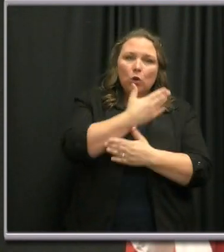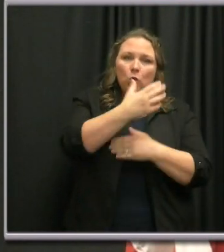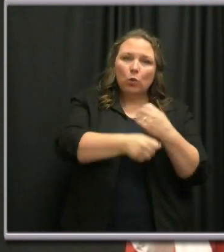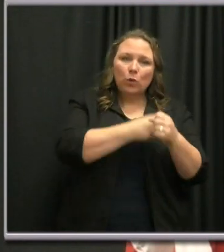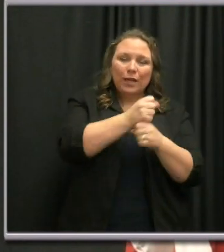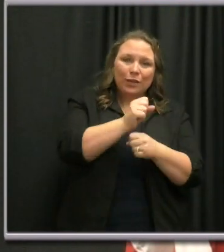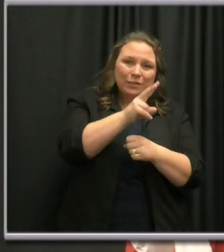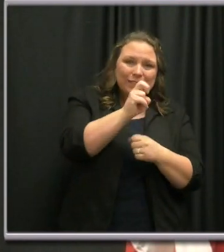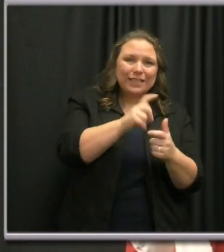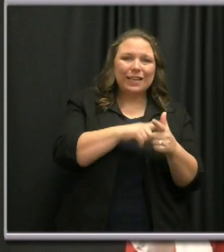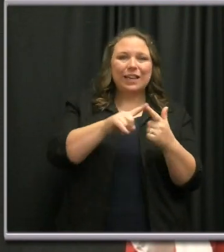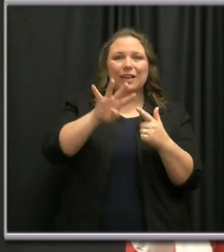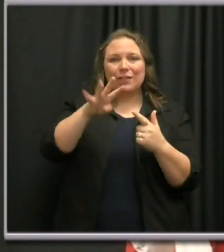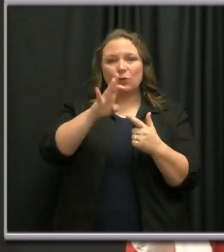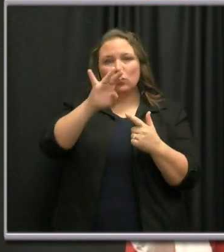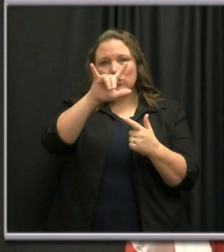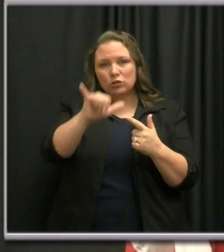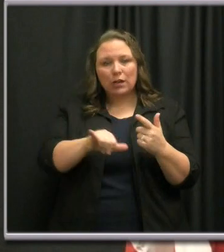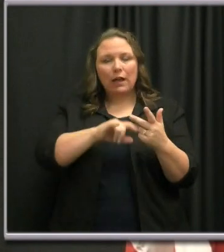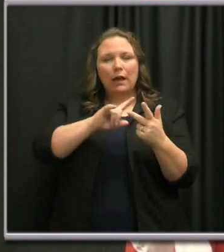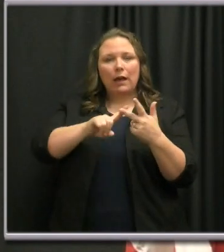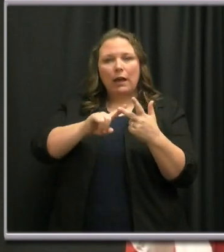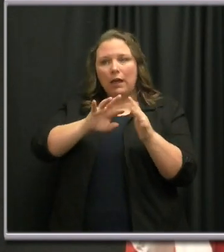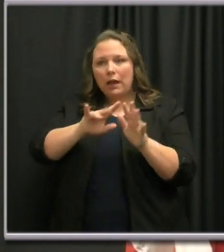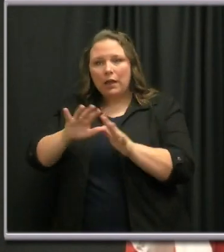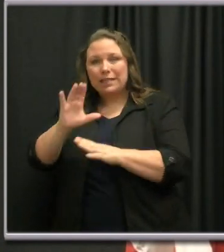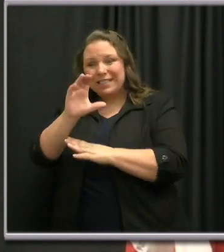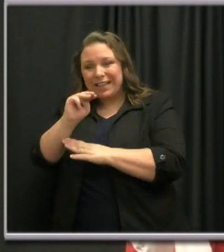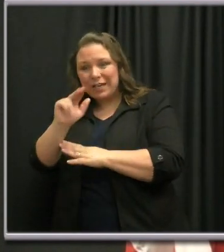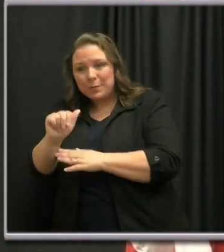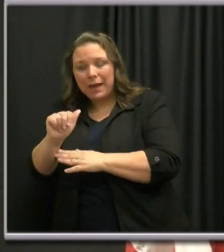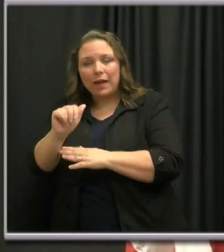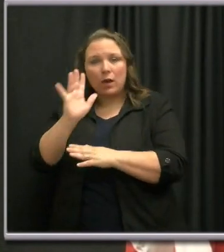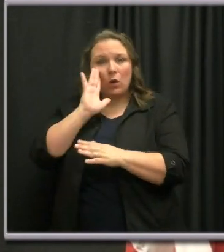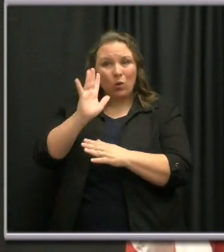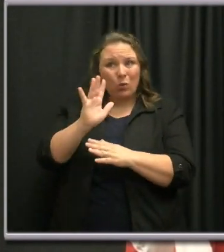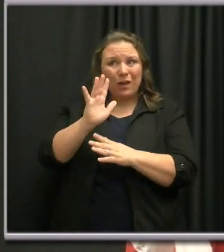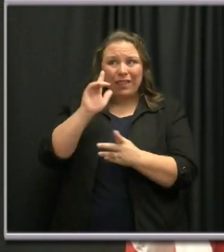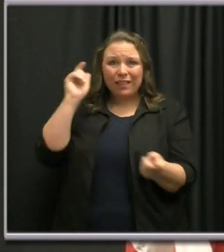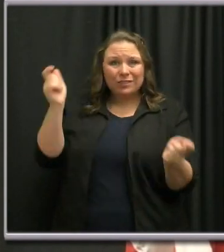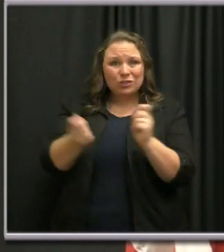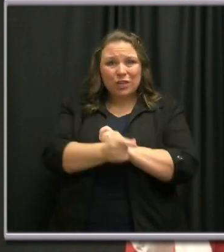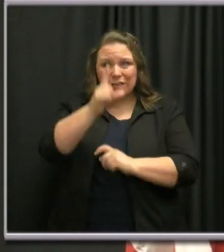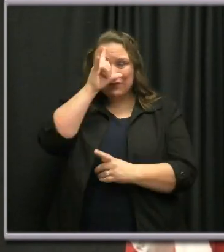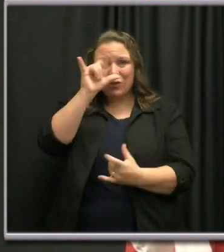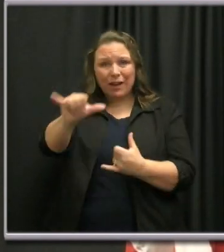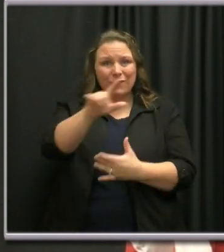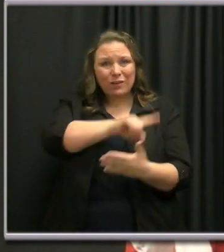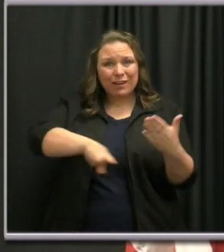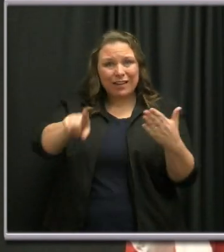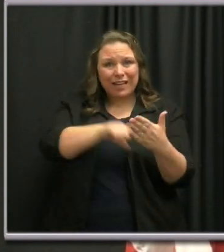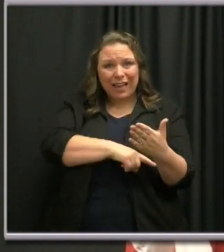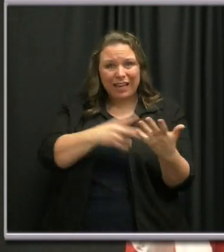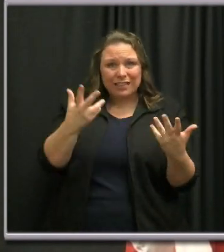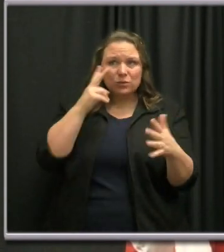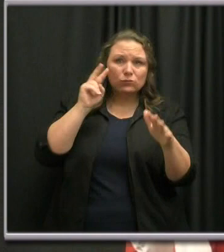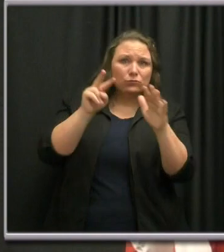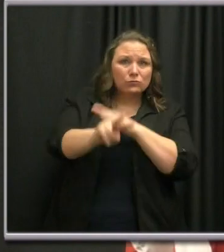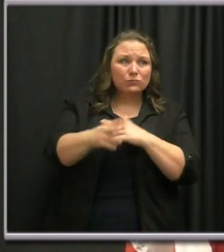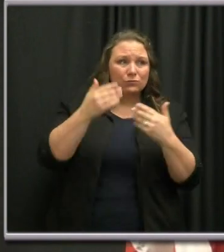July? Are we forever changed? Is that even in any kind of future that we're looking at now? Do you think that'll ever happen again in